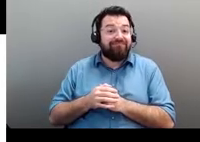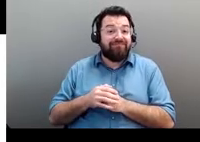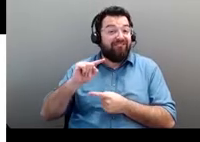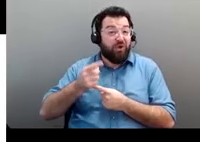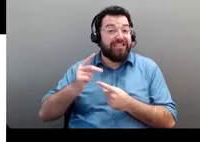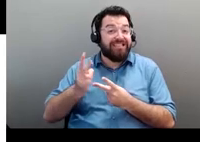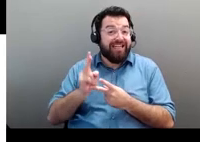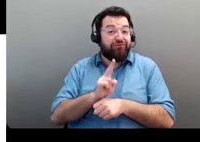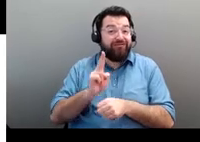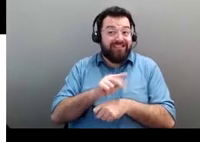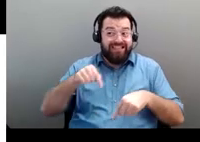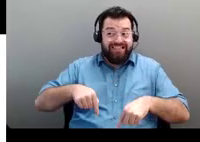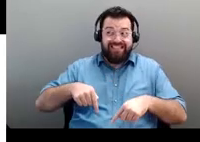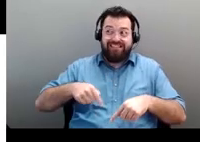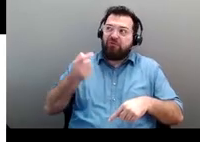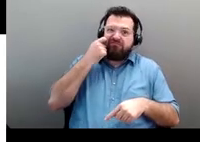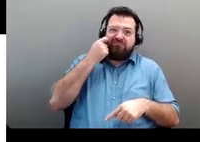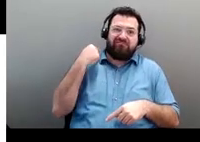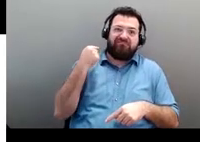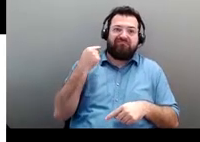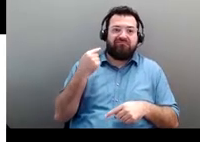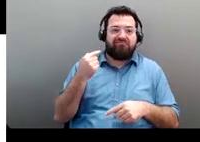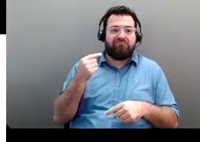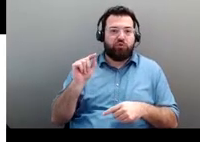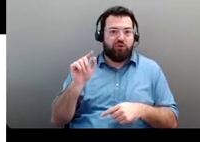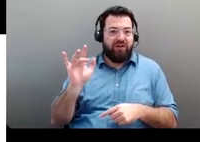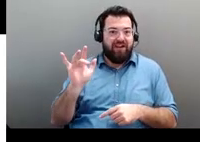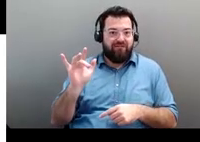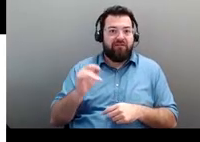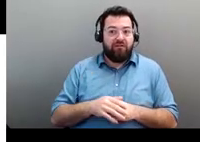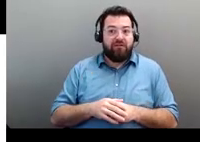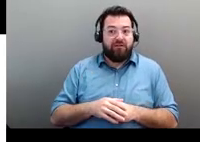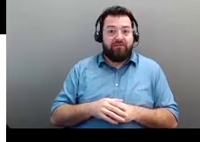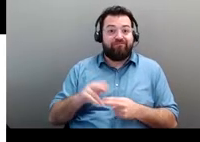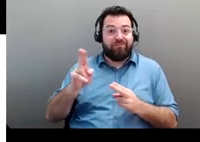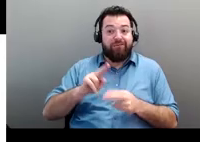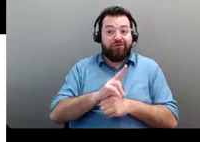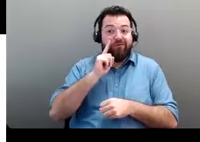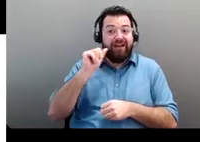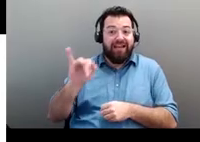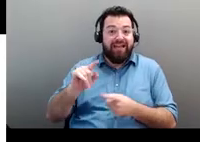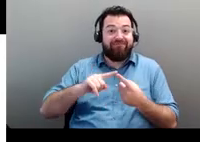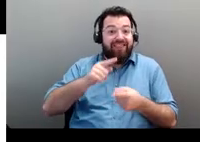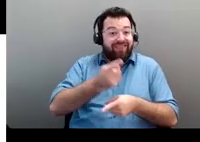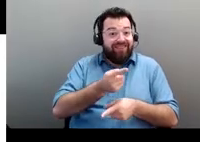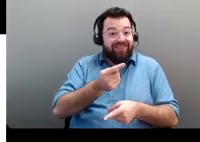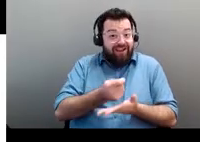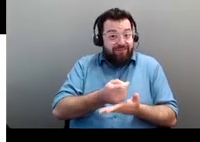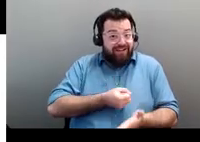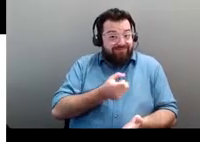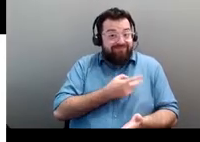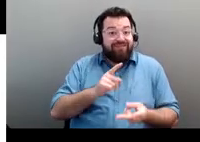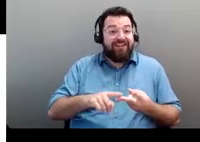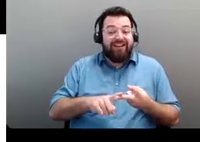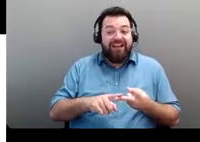And this year, 2020, or excuse me, last year, 2025, therapy and companionship was the number one use that they found.